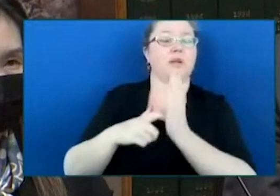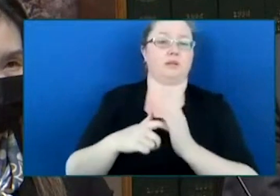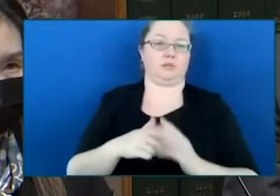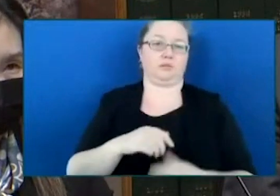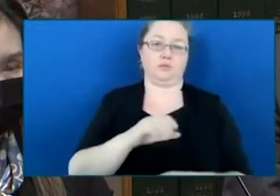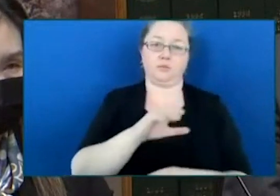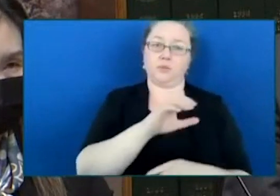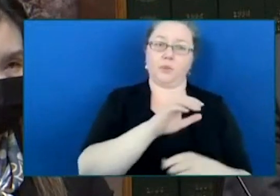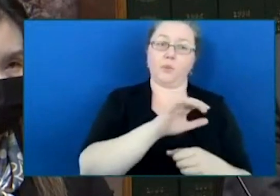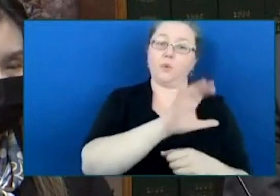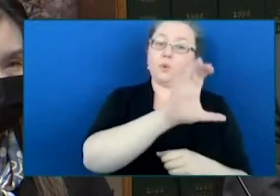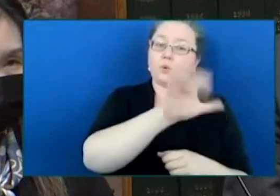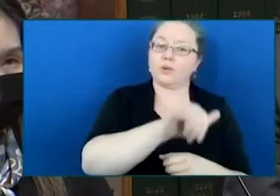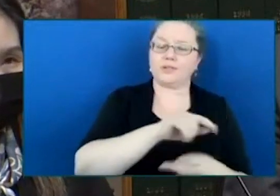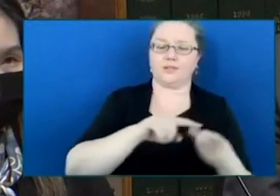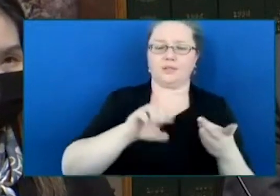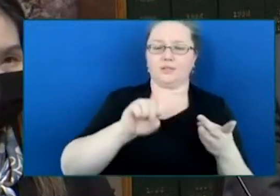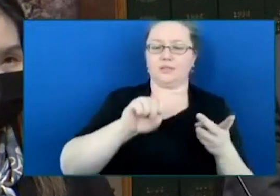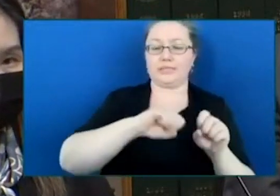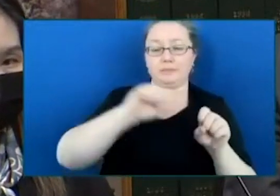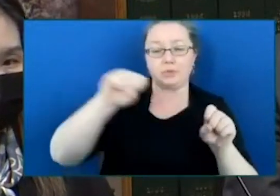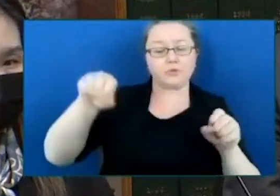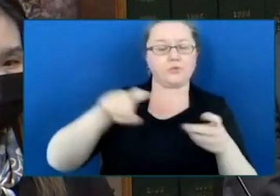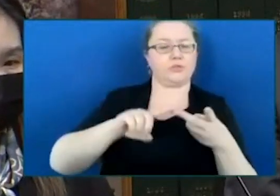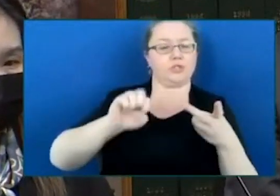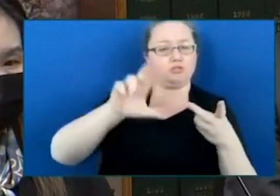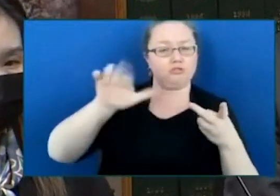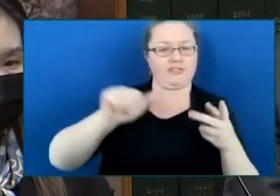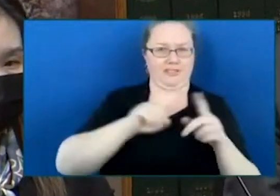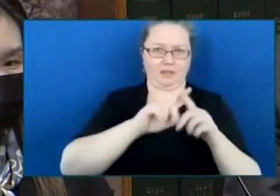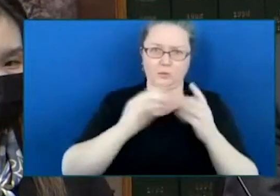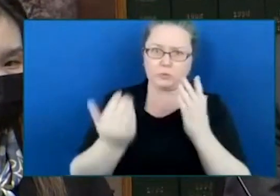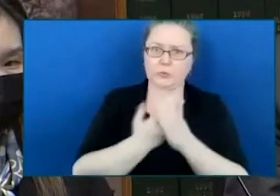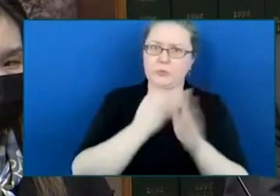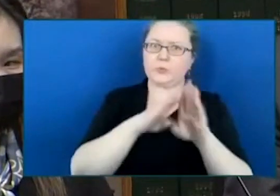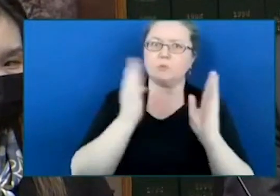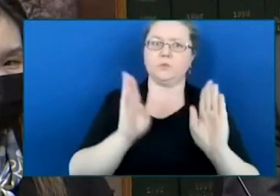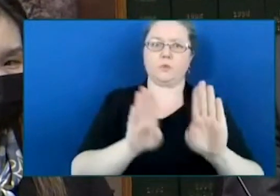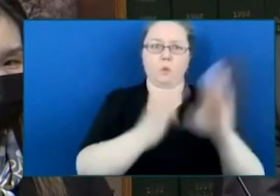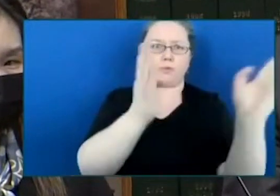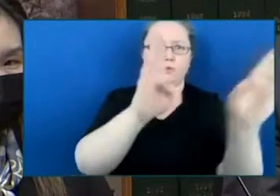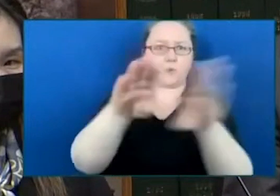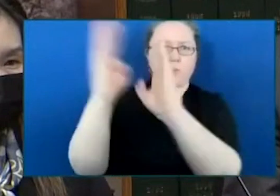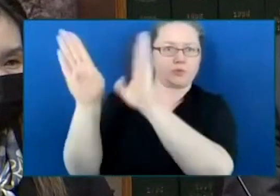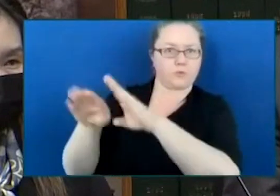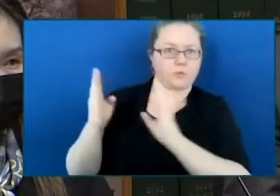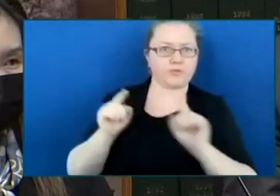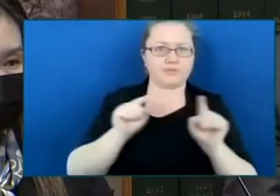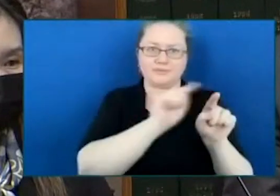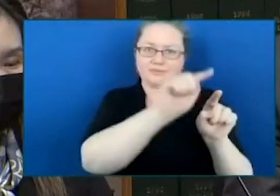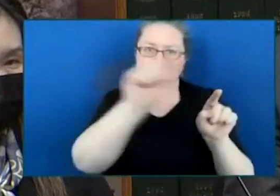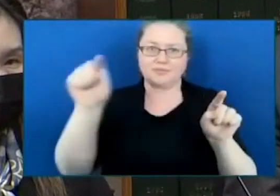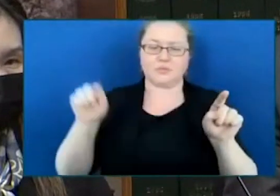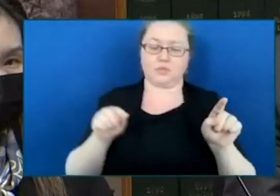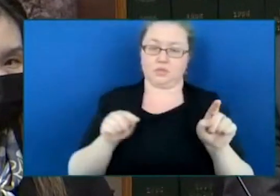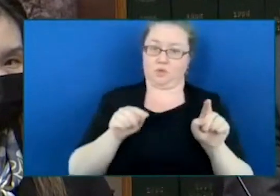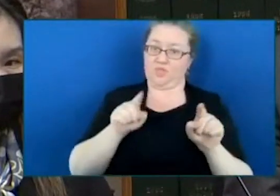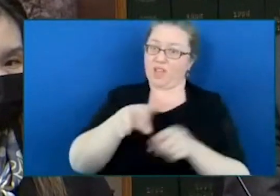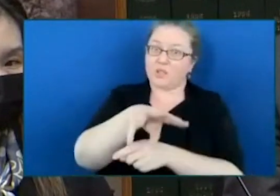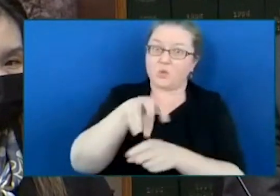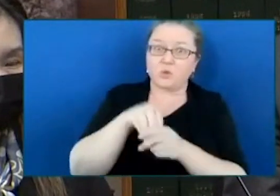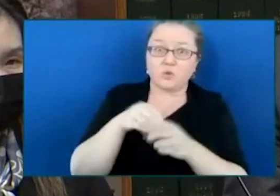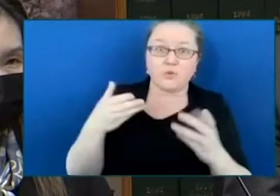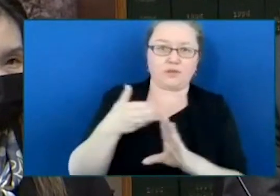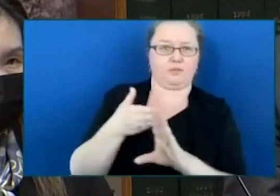and Surrey, and more schools are under construction now. Many, Mr. Speaker, will include childcare spaces, which is good news